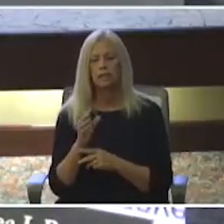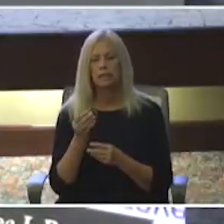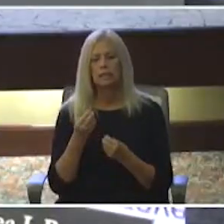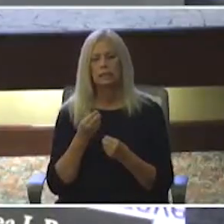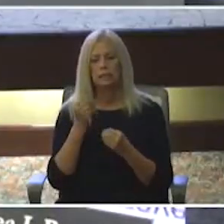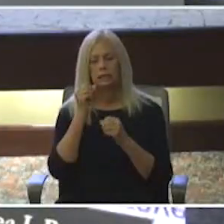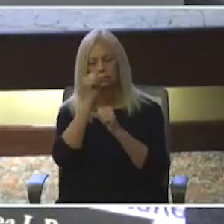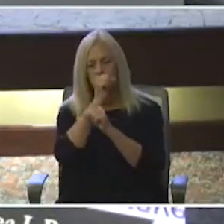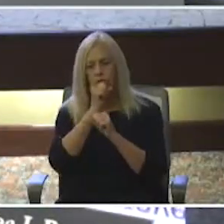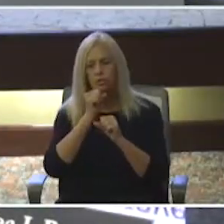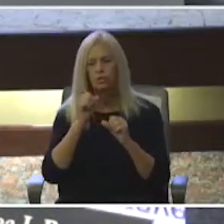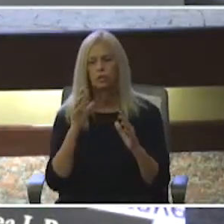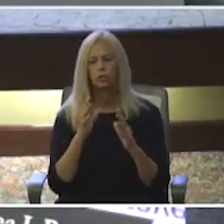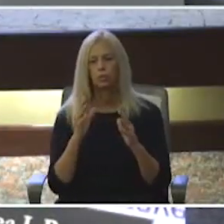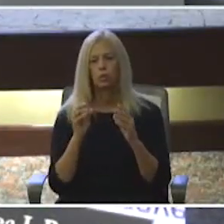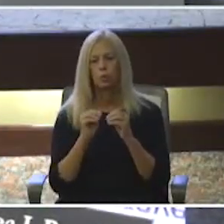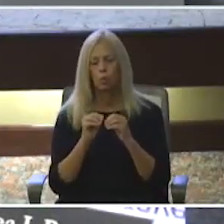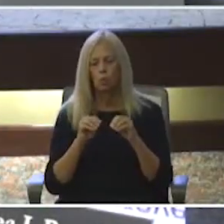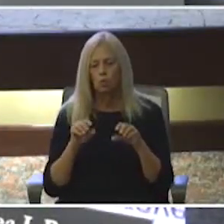more commercial activity there.